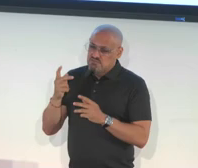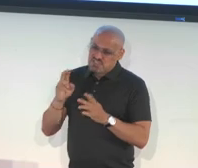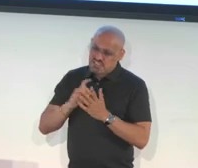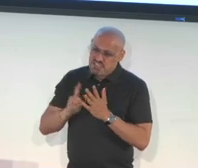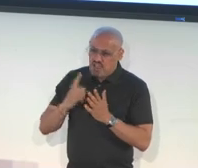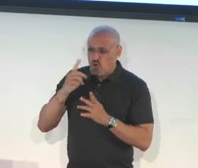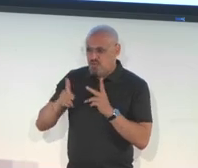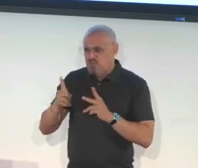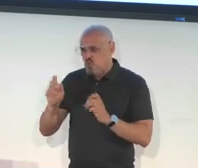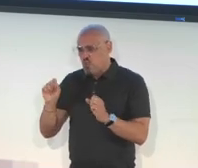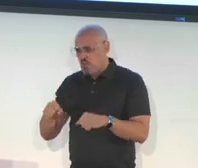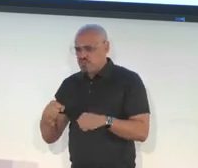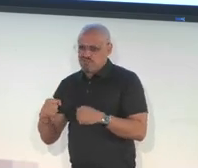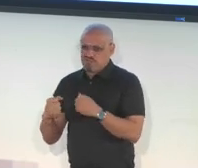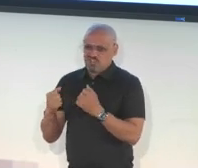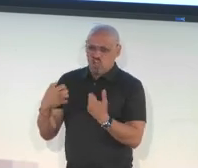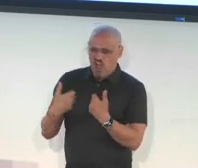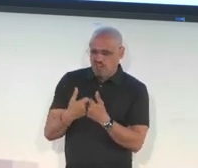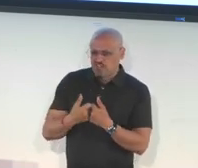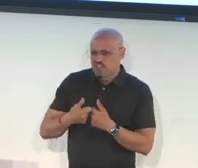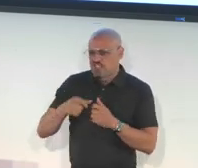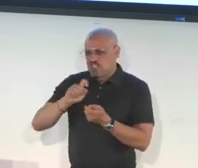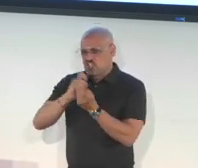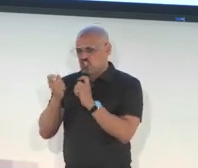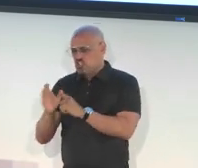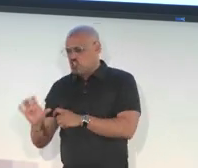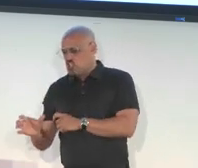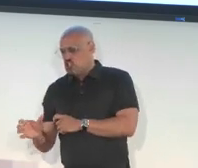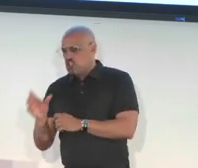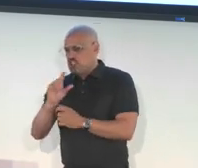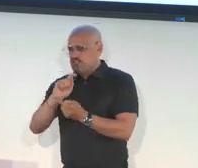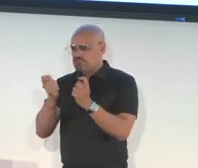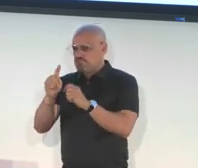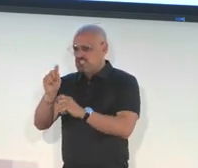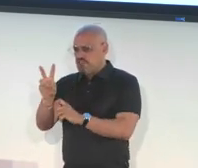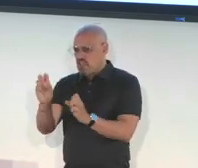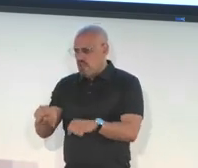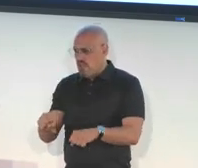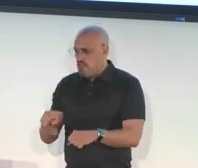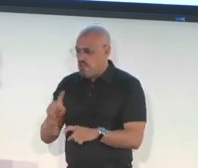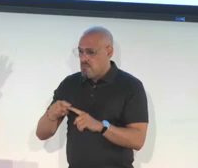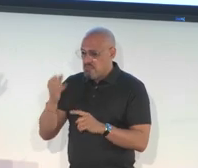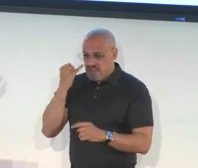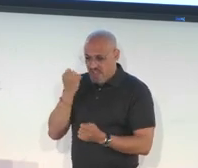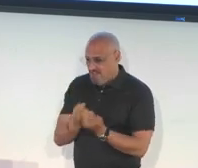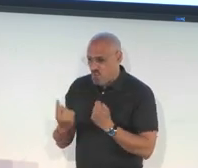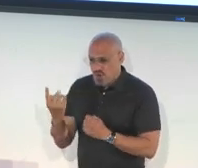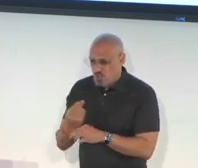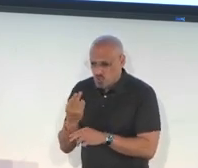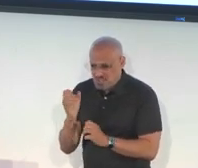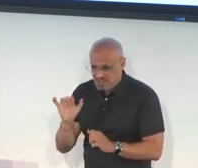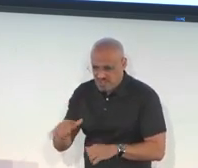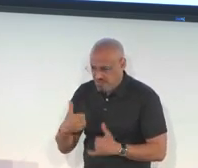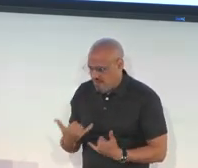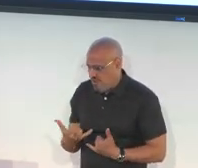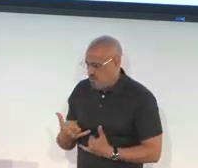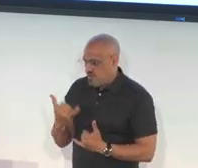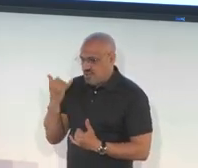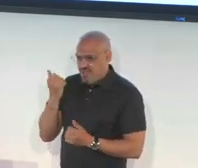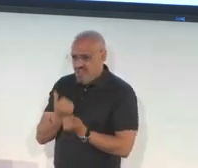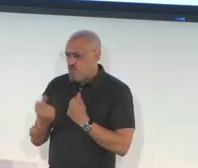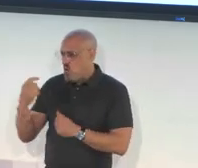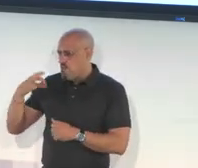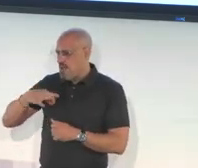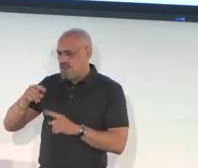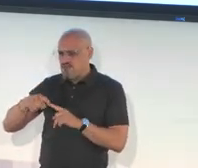to change the television. Yet everybody's probably used a remote control. I've got one in my hand right now, you know, but everyone can benefit from